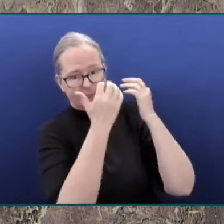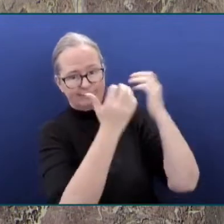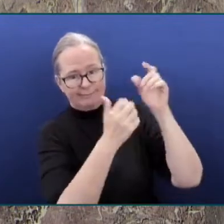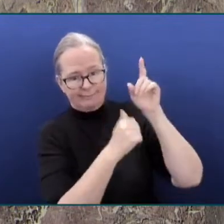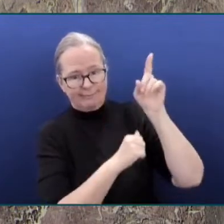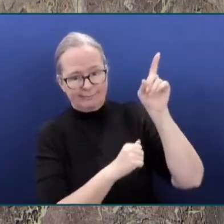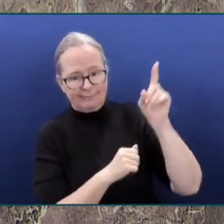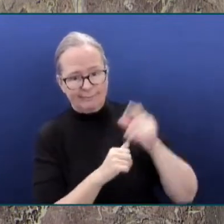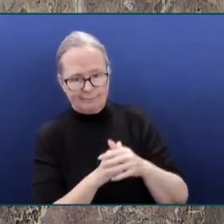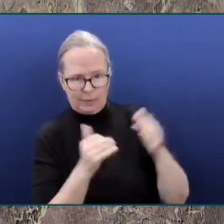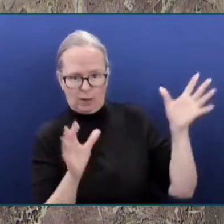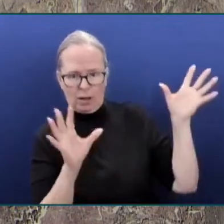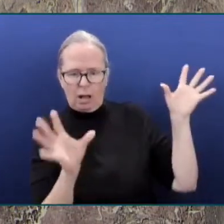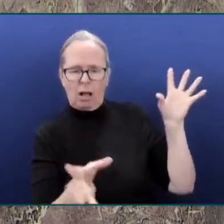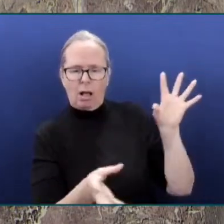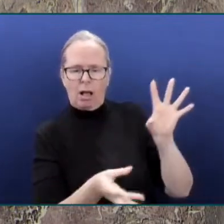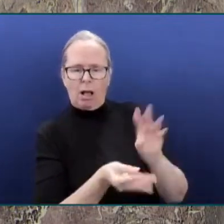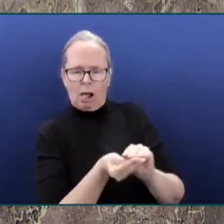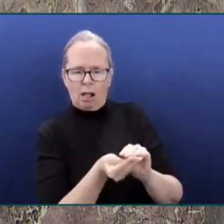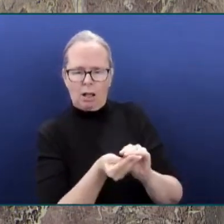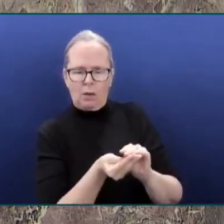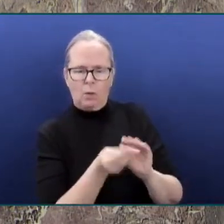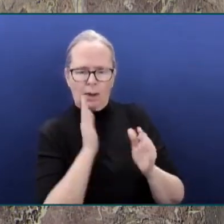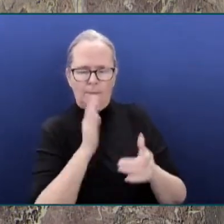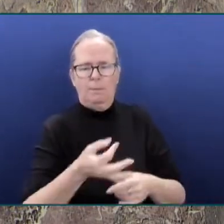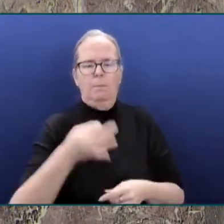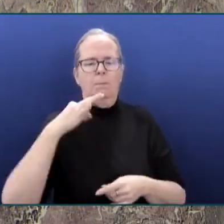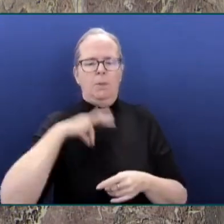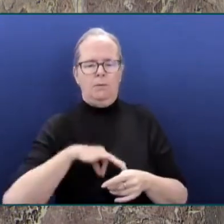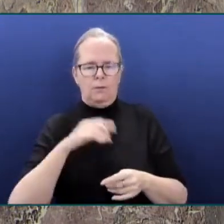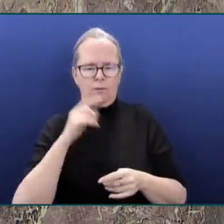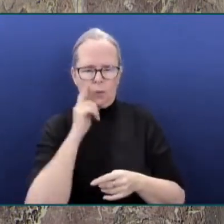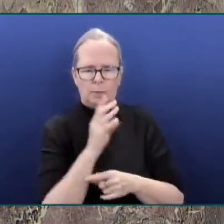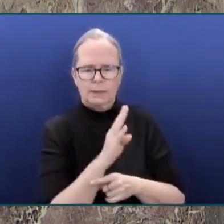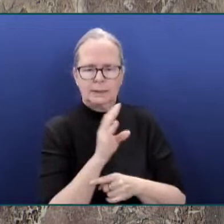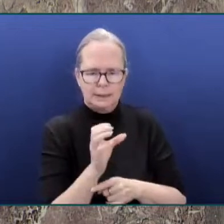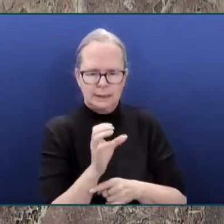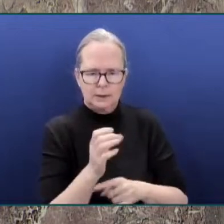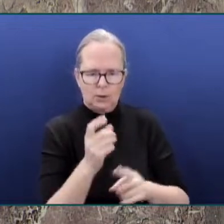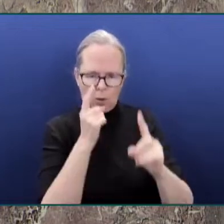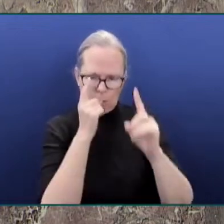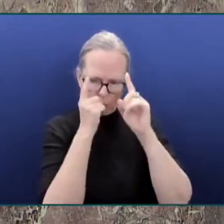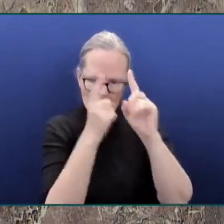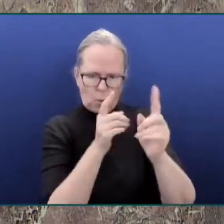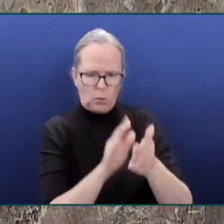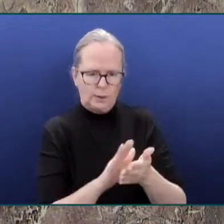well for the clean energy economy that we are all transitioning to around the globe.